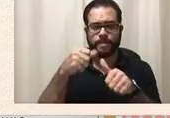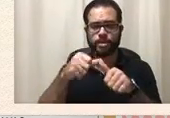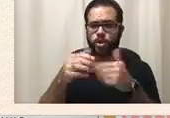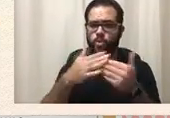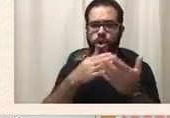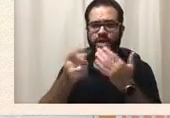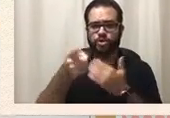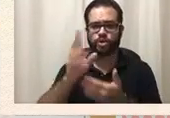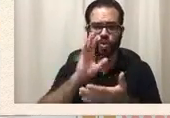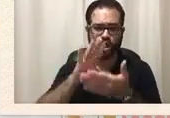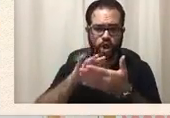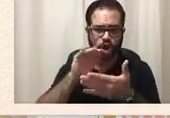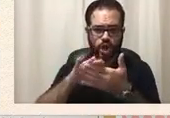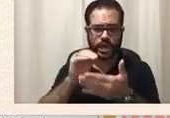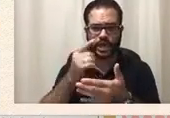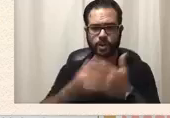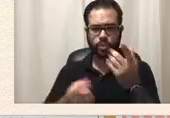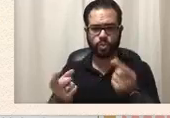doing.